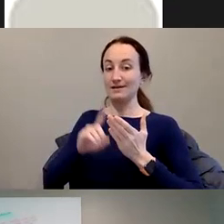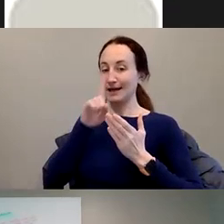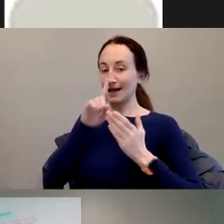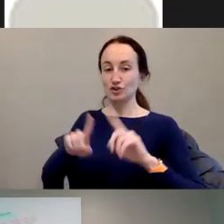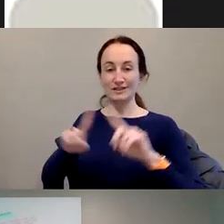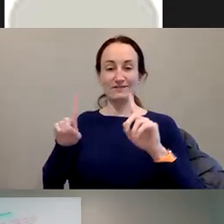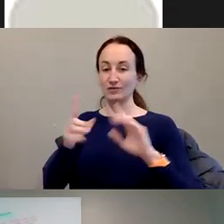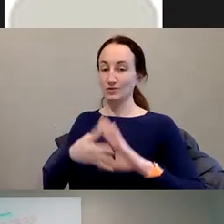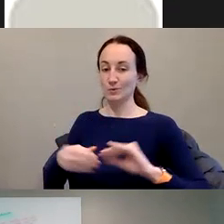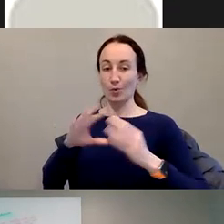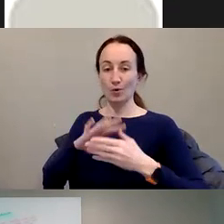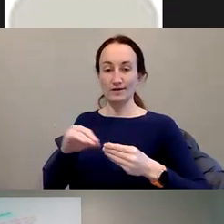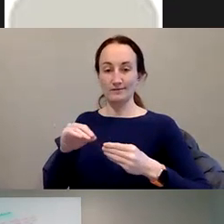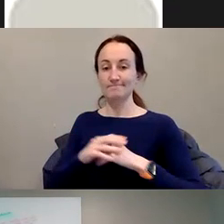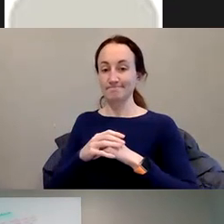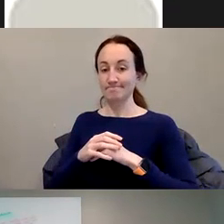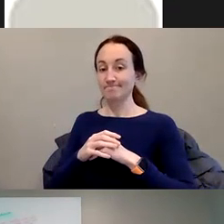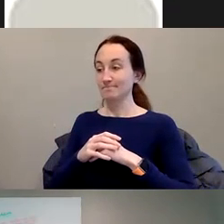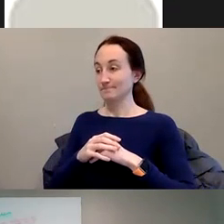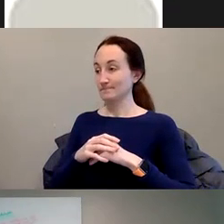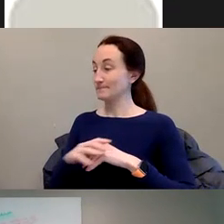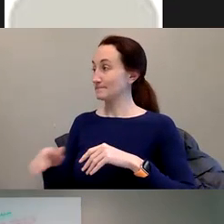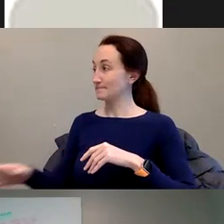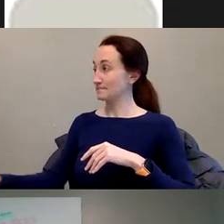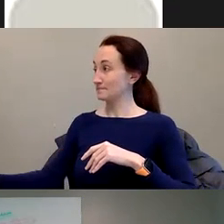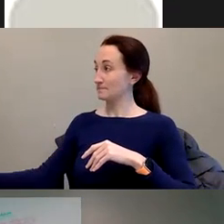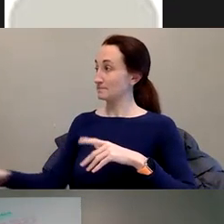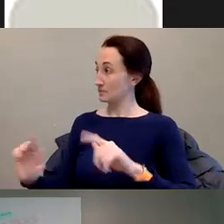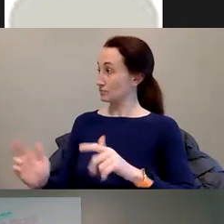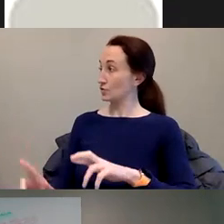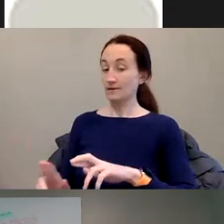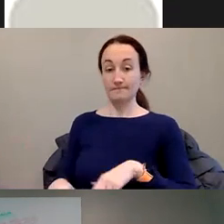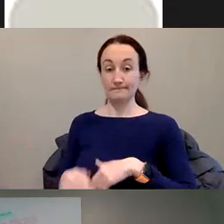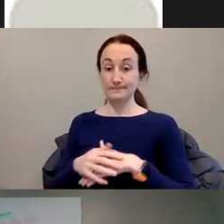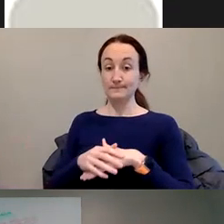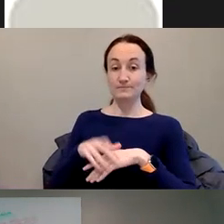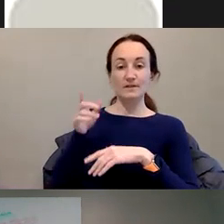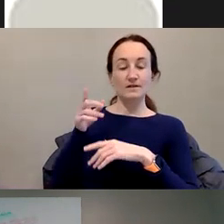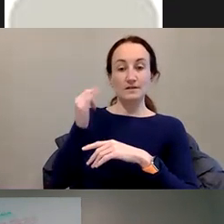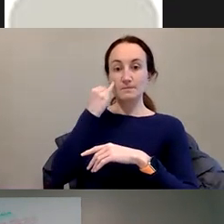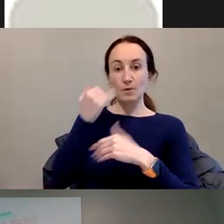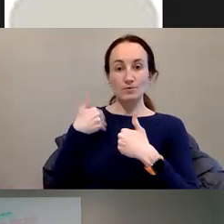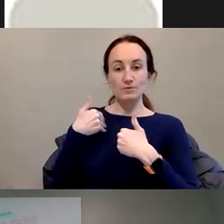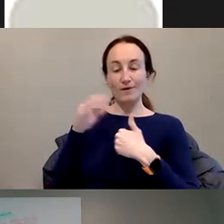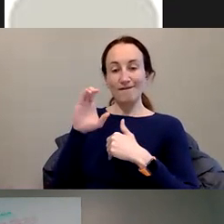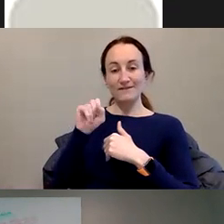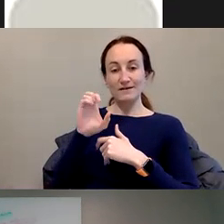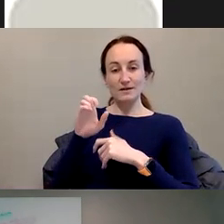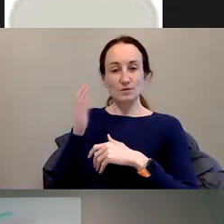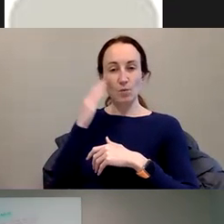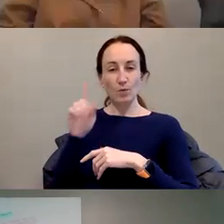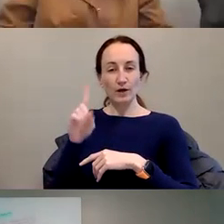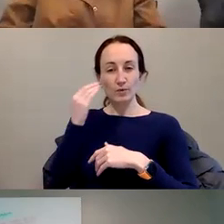story. So, yeah. And suppose that you have the case where you may not know like a